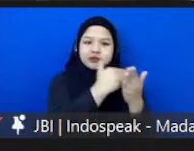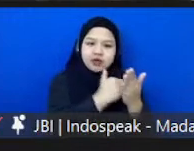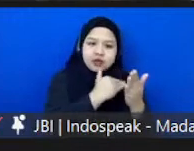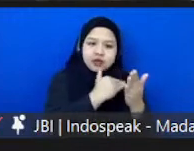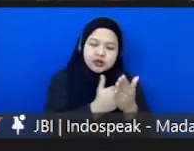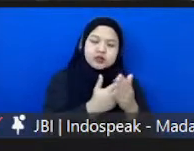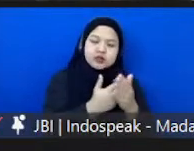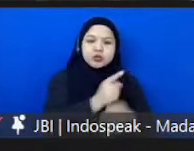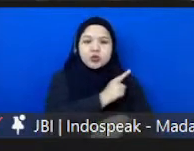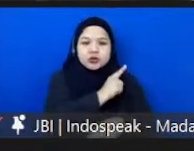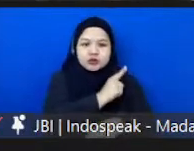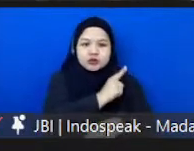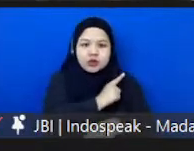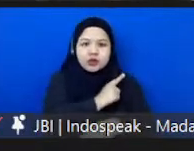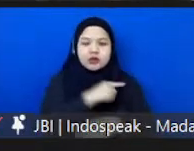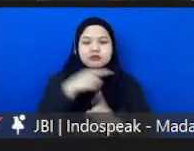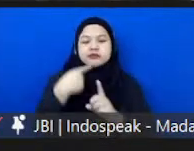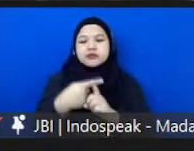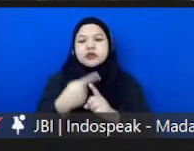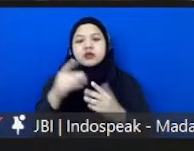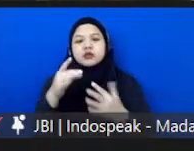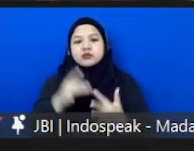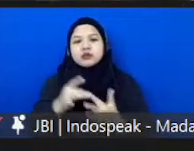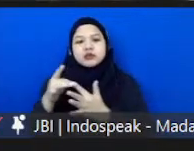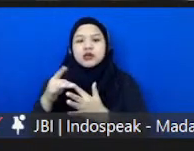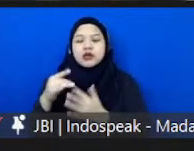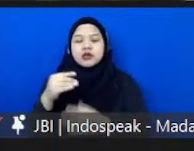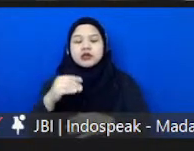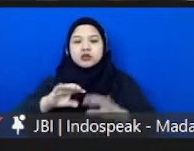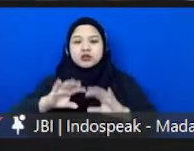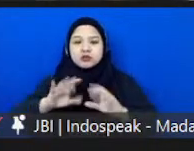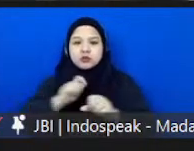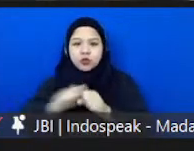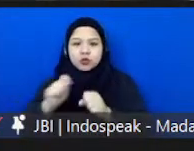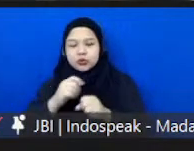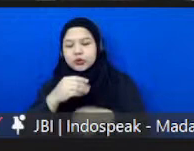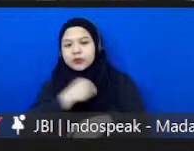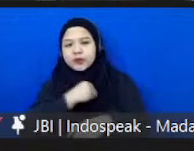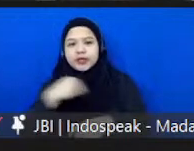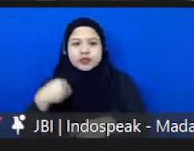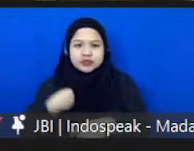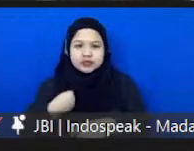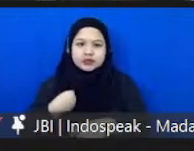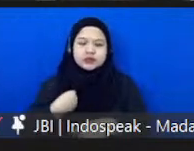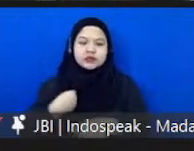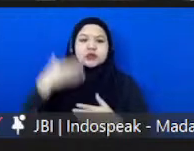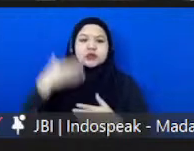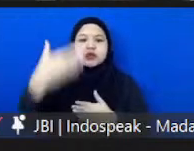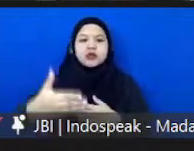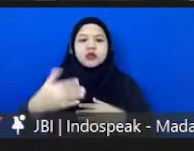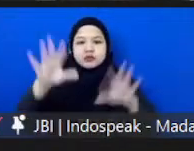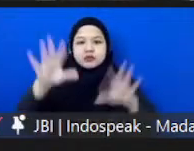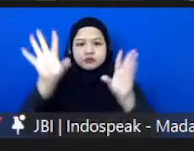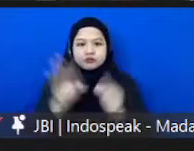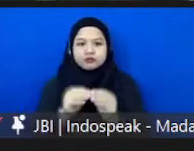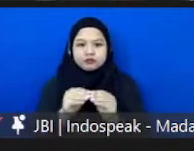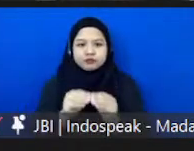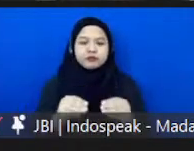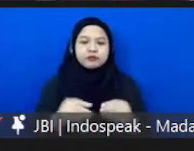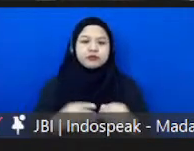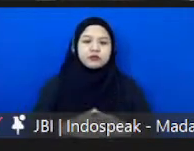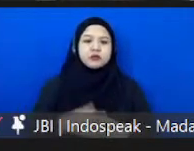and also the medical specialist production, and then discussion and conclusion. So I will embark from